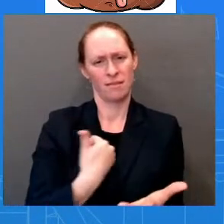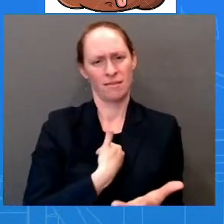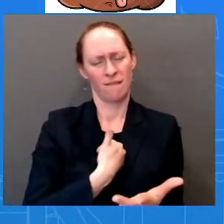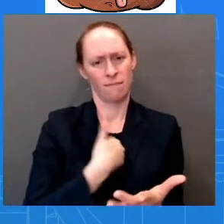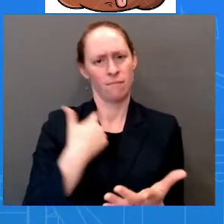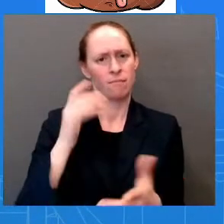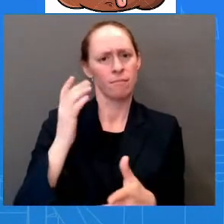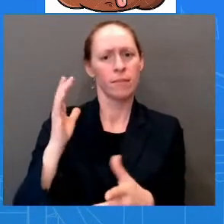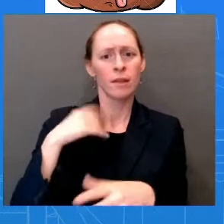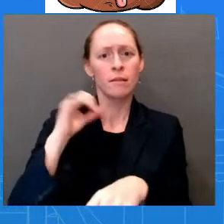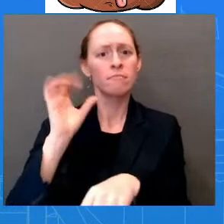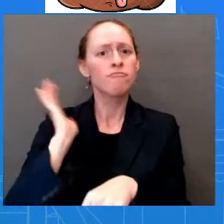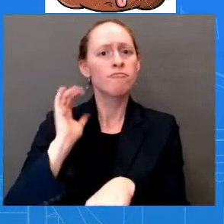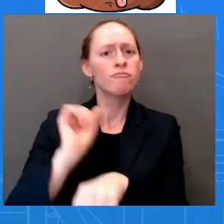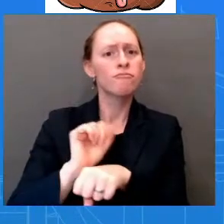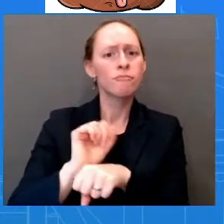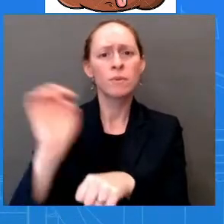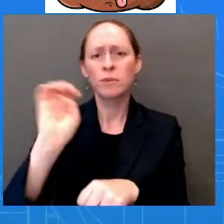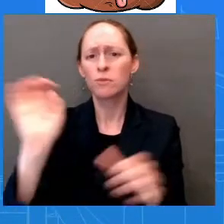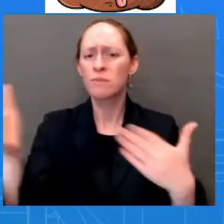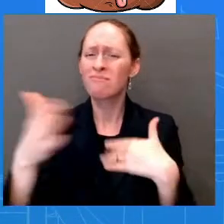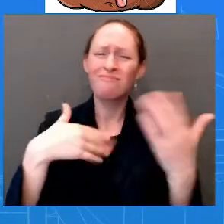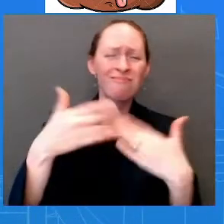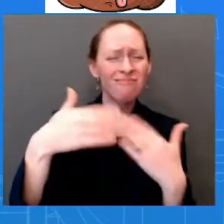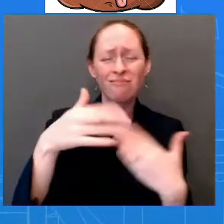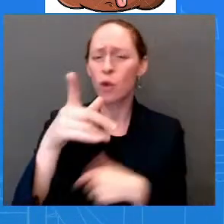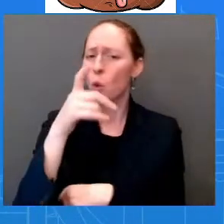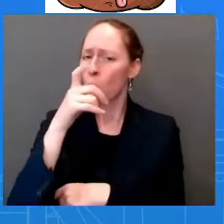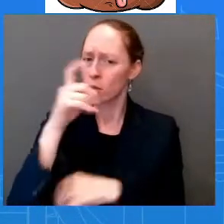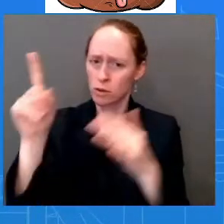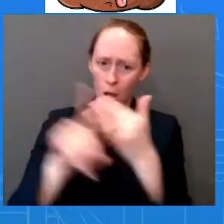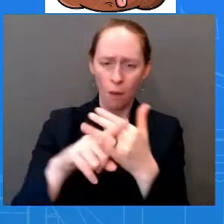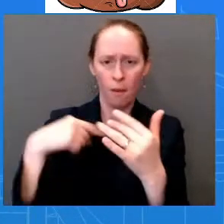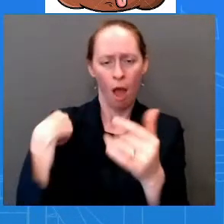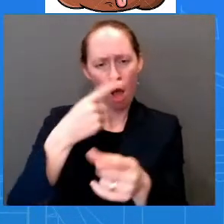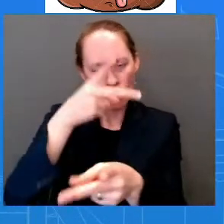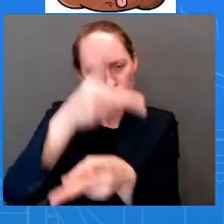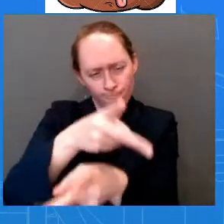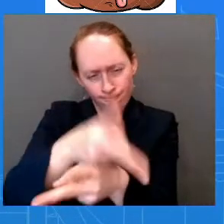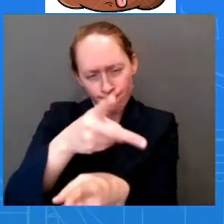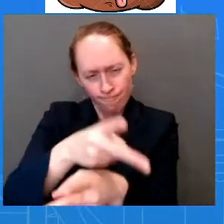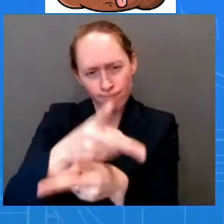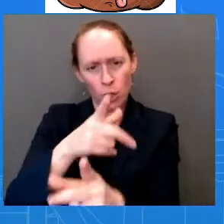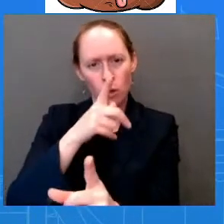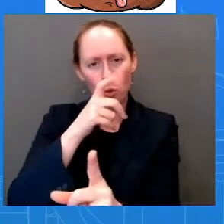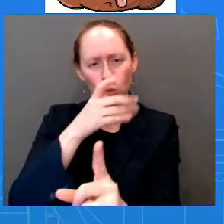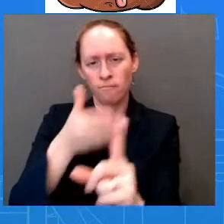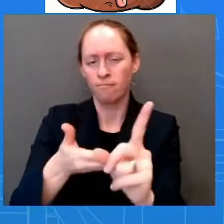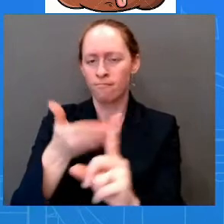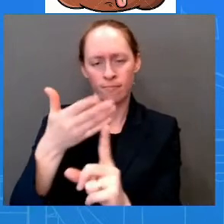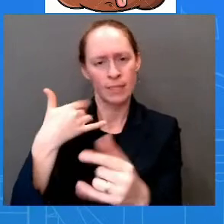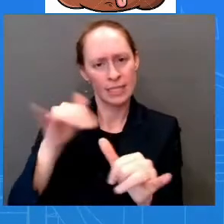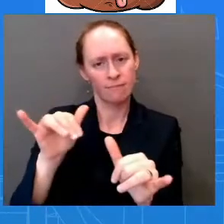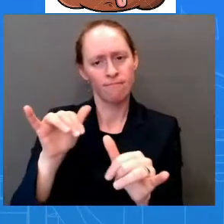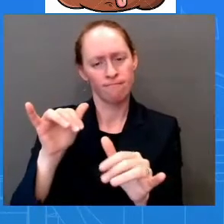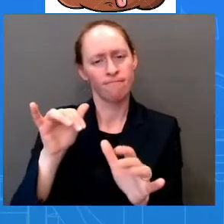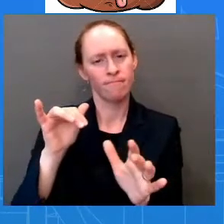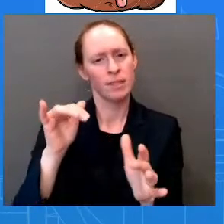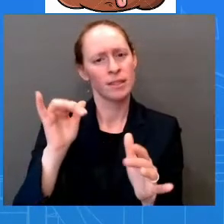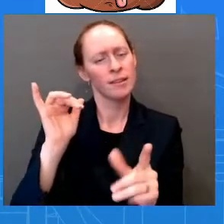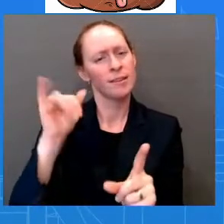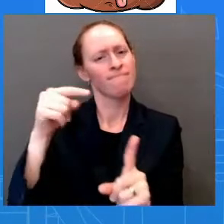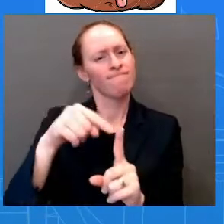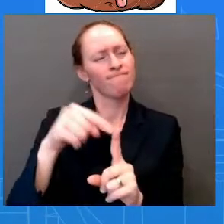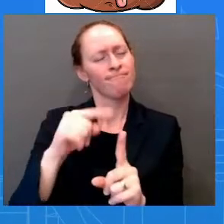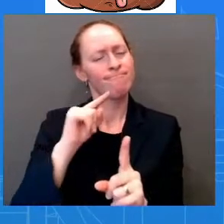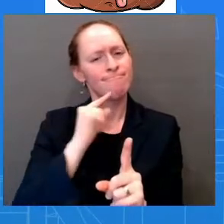in off the street. So that's the thing that troubles me most about this. Dr. Fauci, only